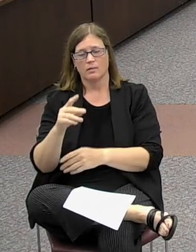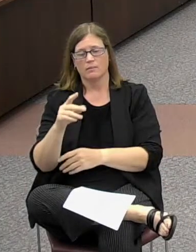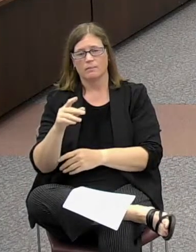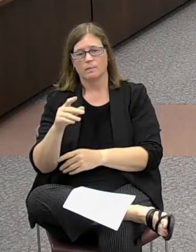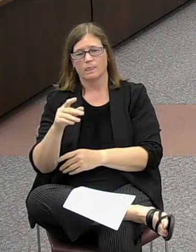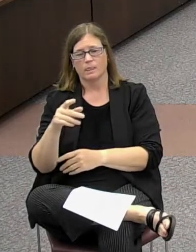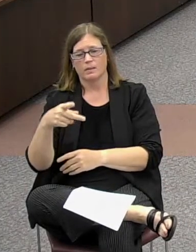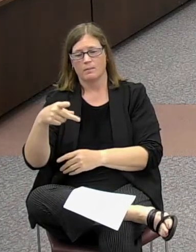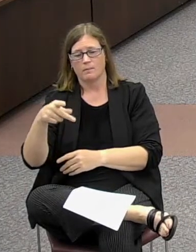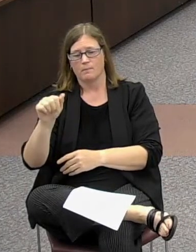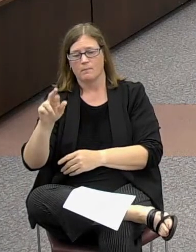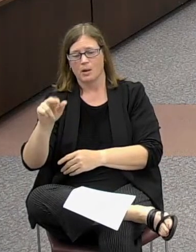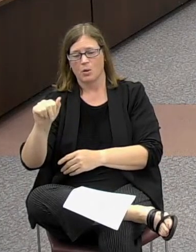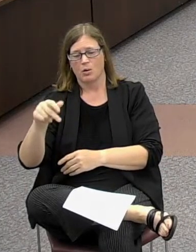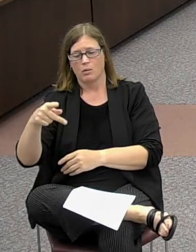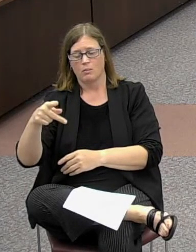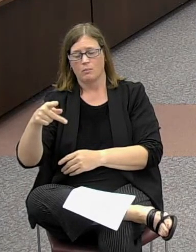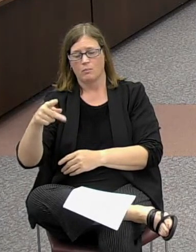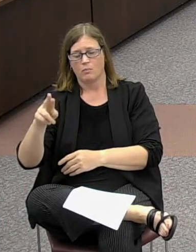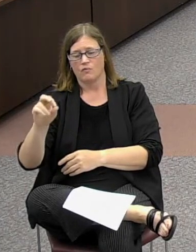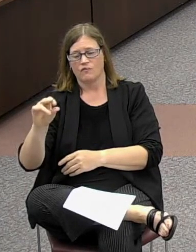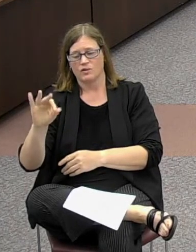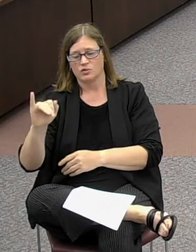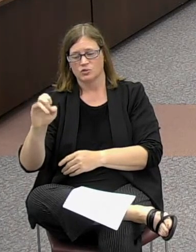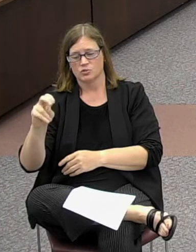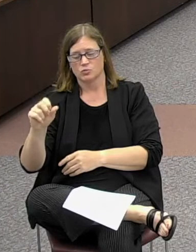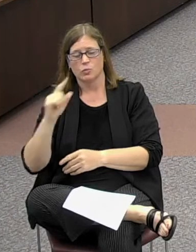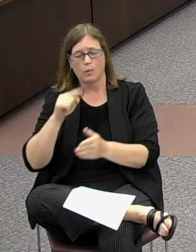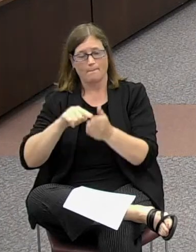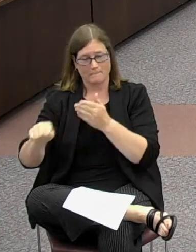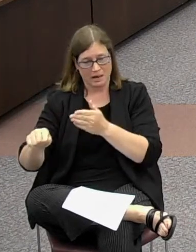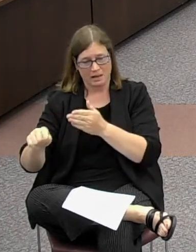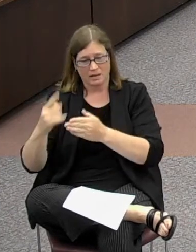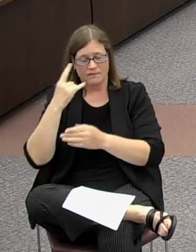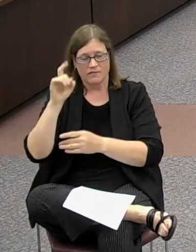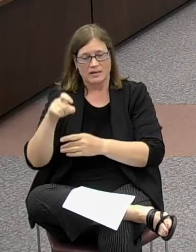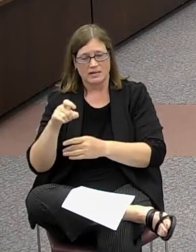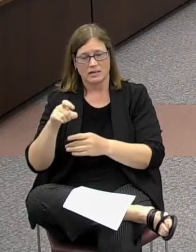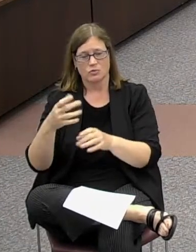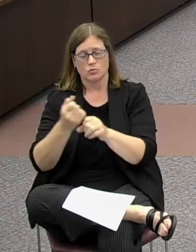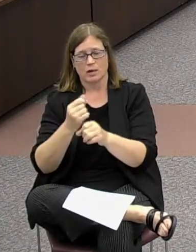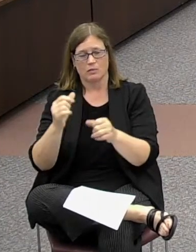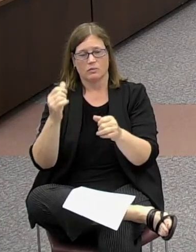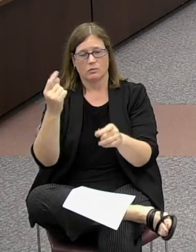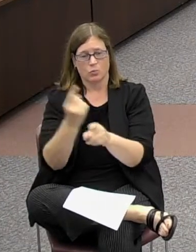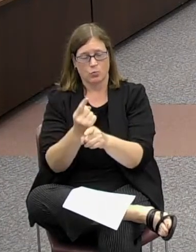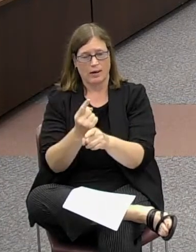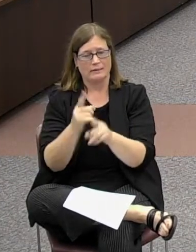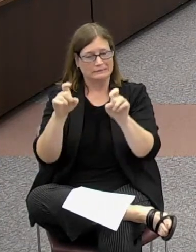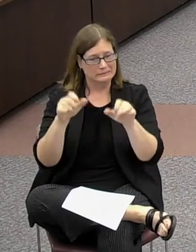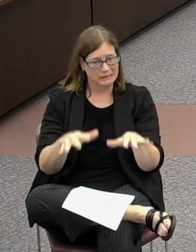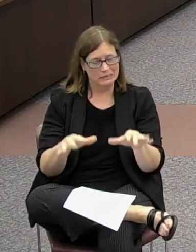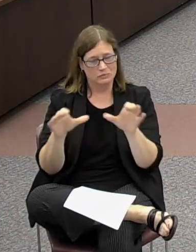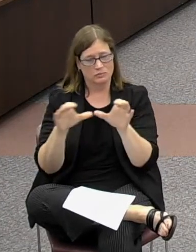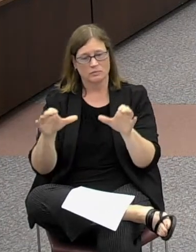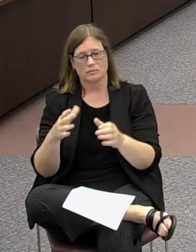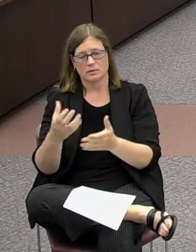the ACT Work Keys and ETS Parapro tests to get the correct license. Parapros have the possibility to